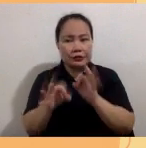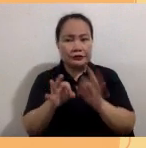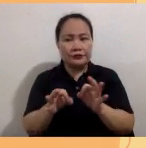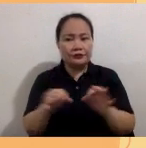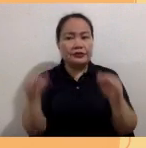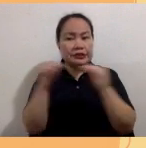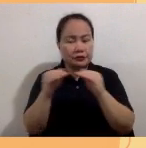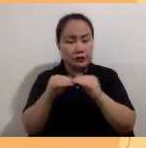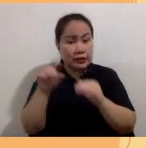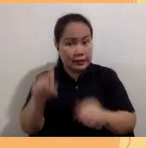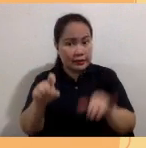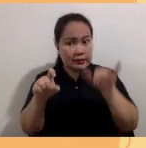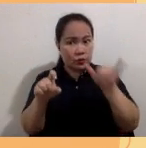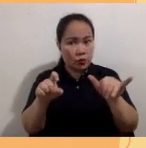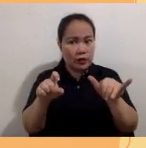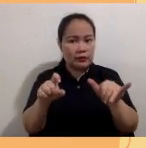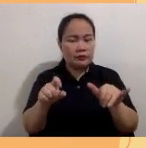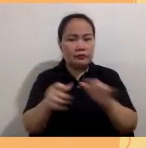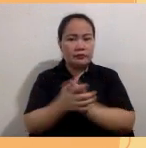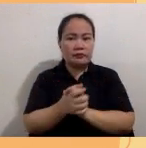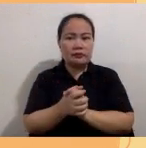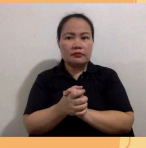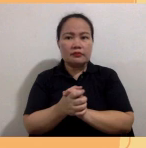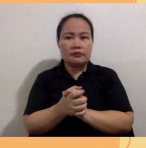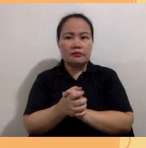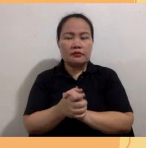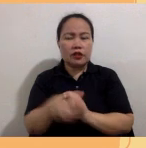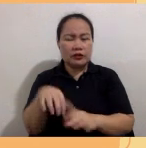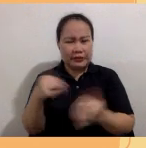your expression undefined.